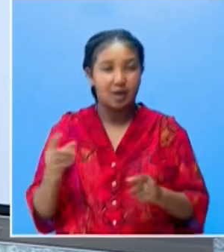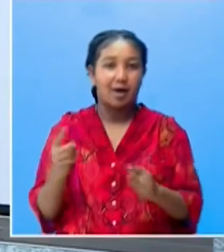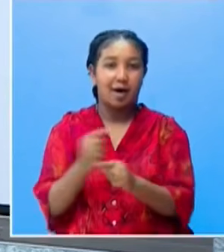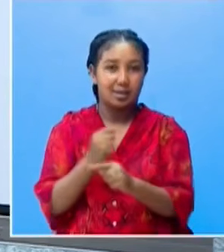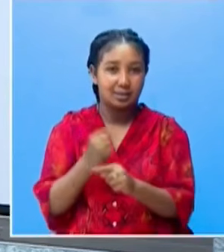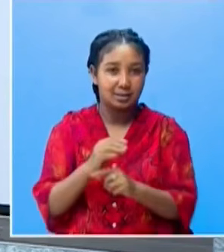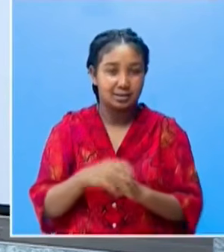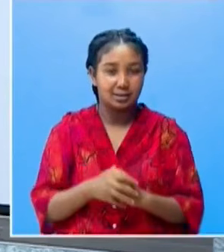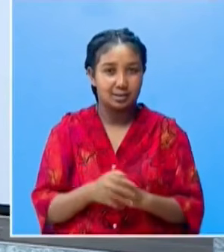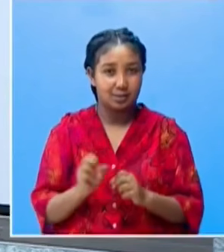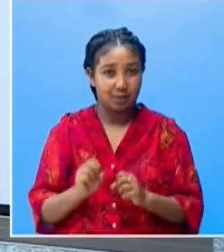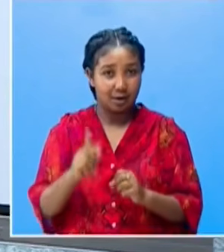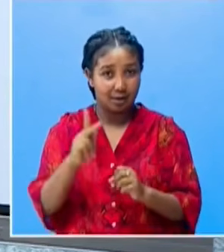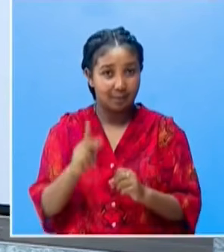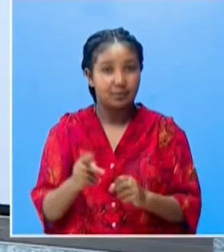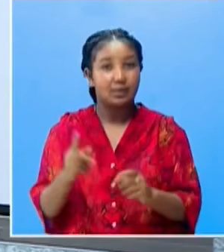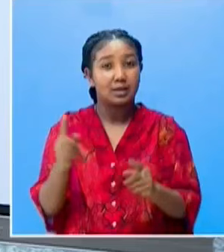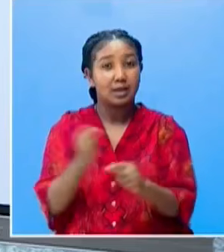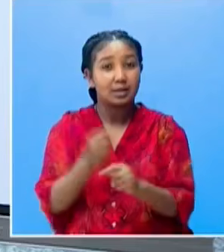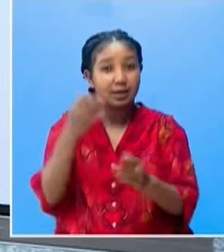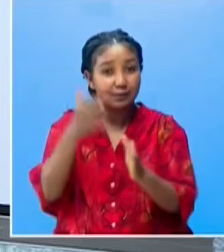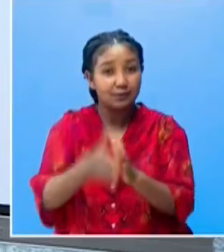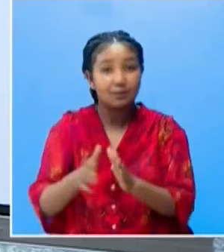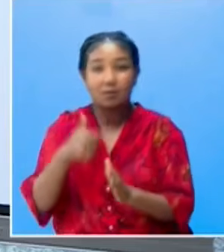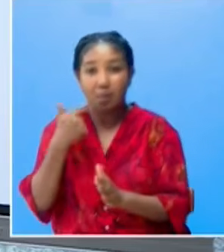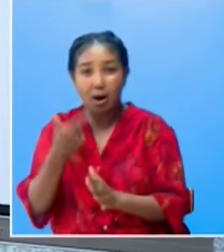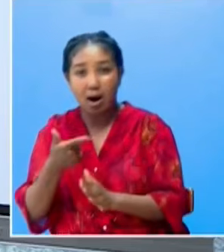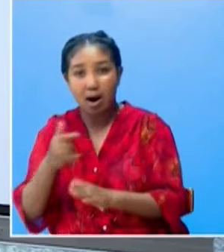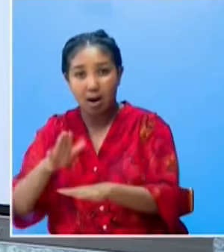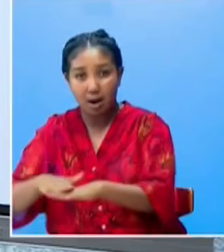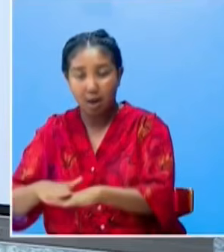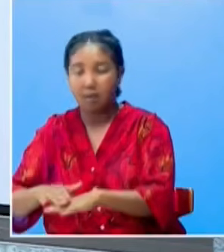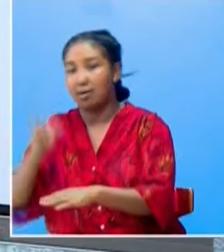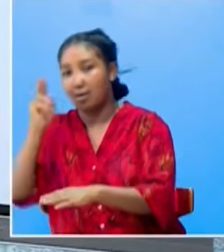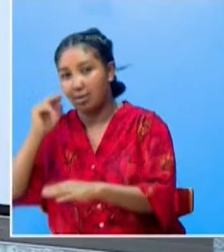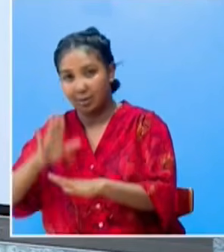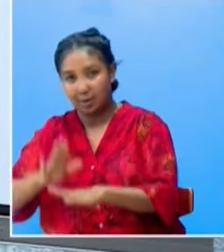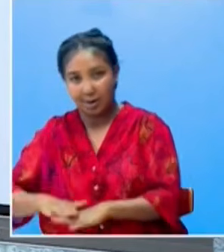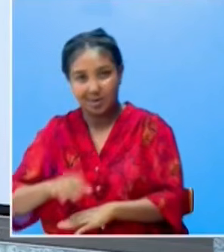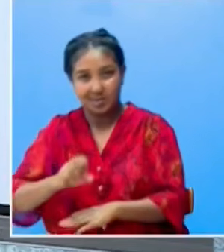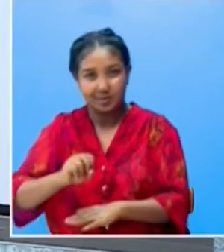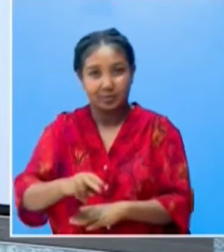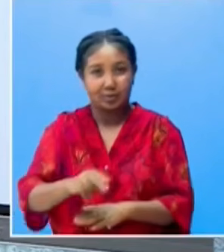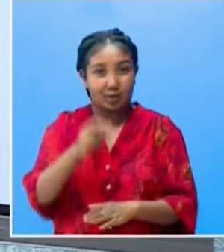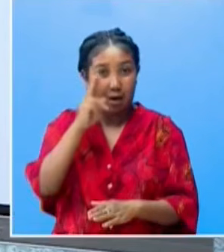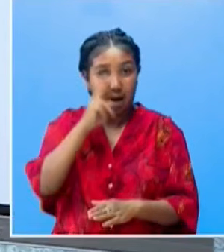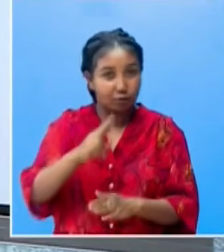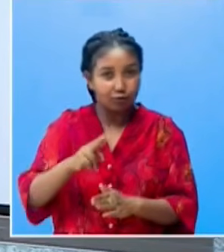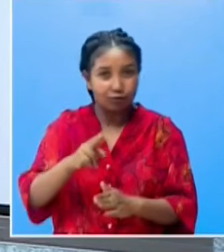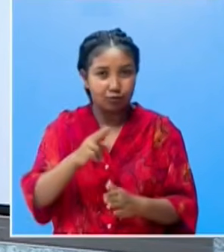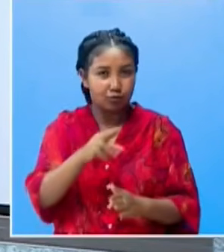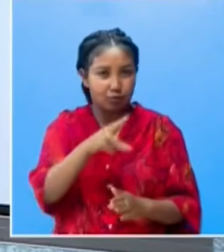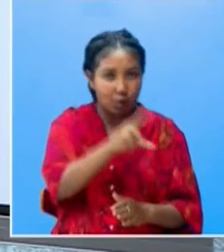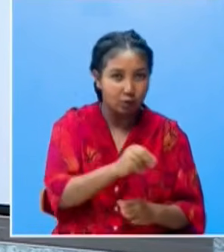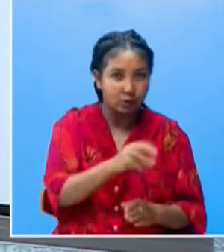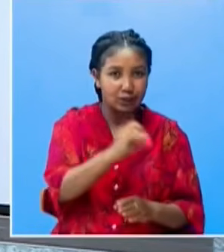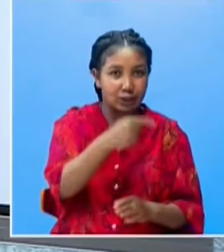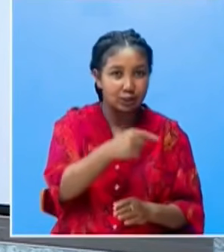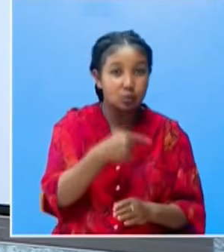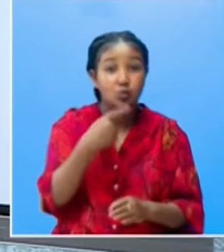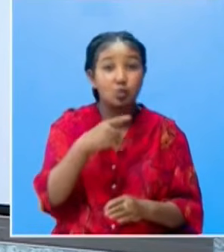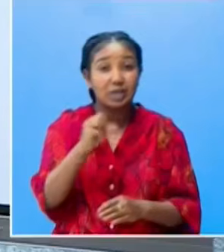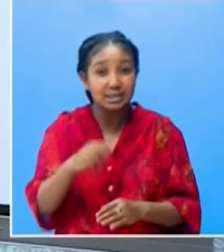action. Okay? The action happened over the rat. It's not the rat who chases. It is the